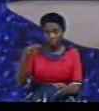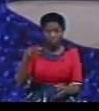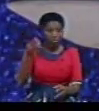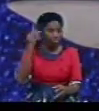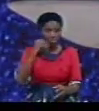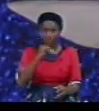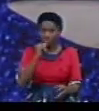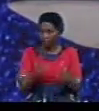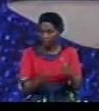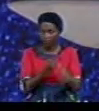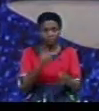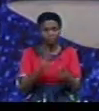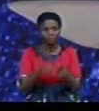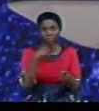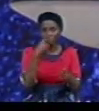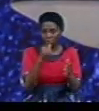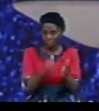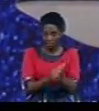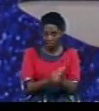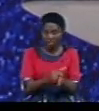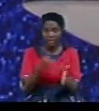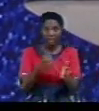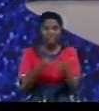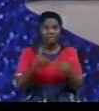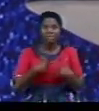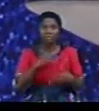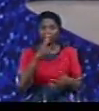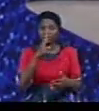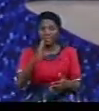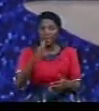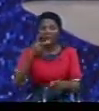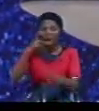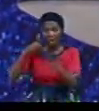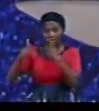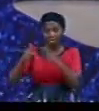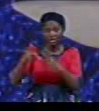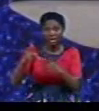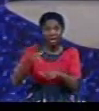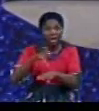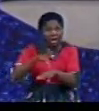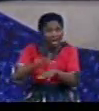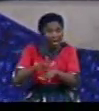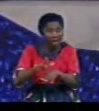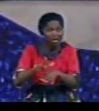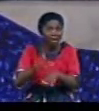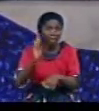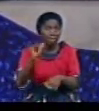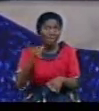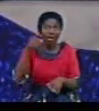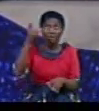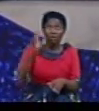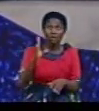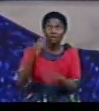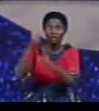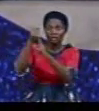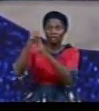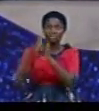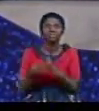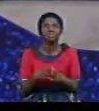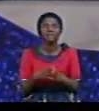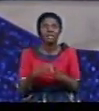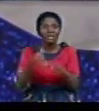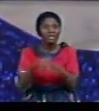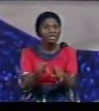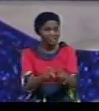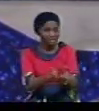that it had been prophesied earlier by God himself in a